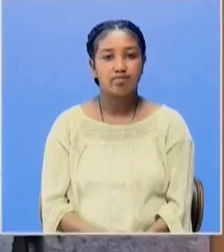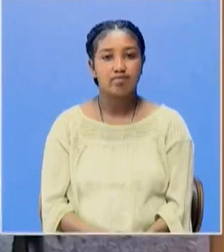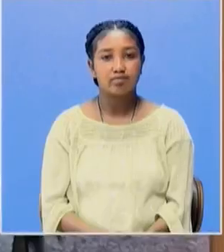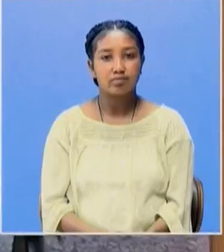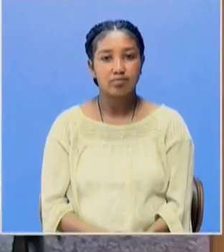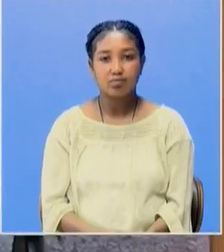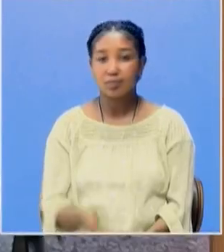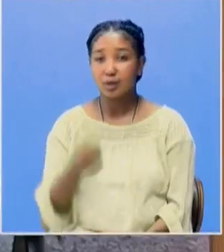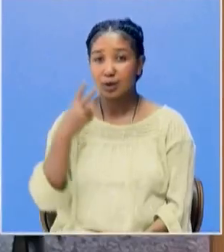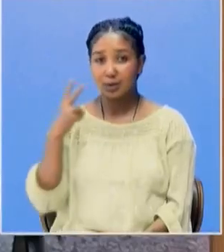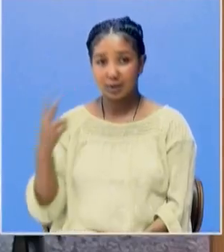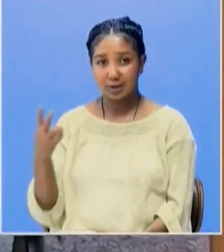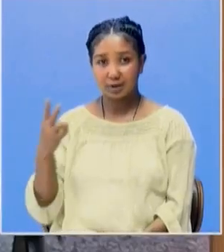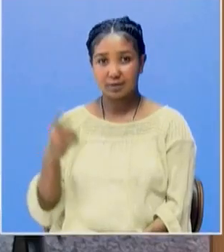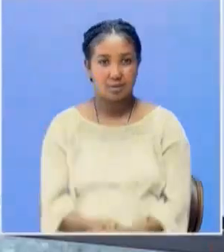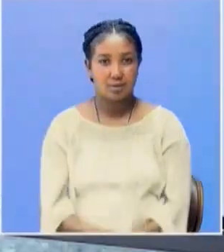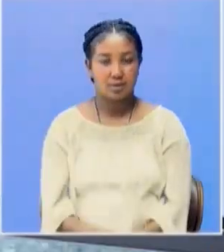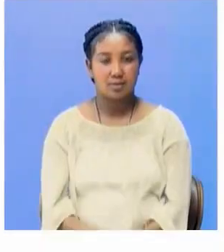Look,